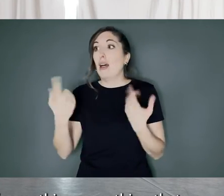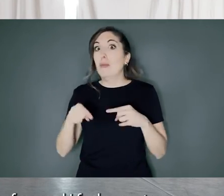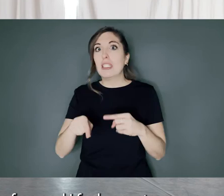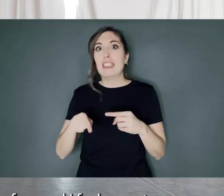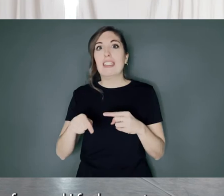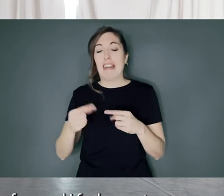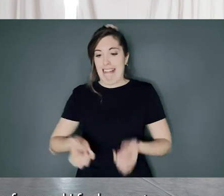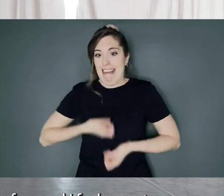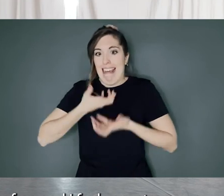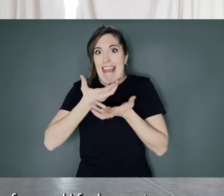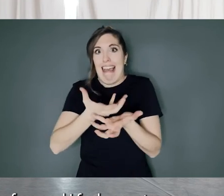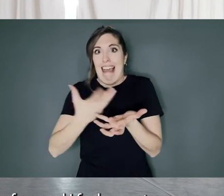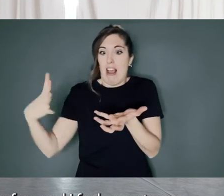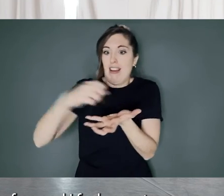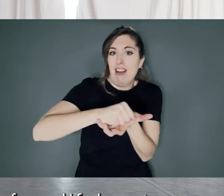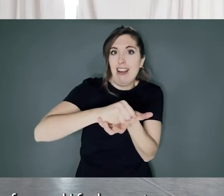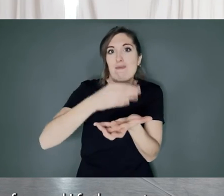something, something that can be captured.